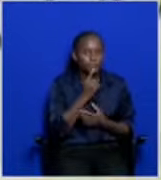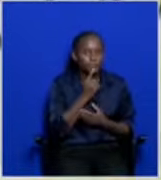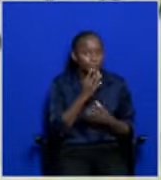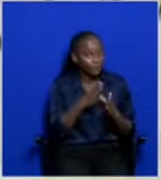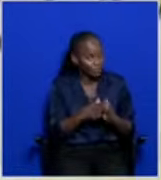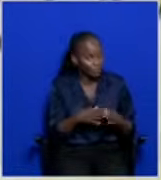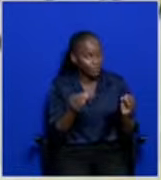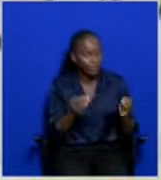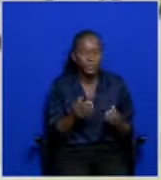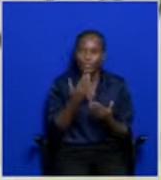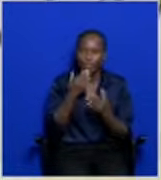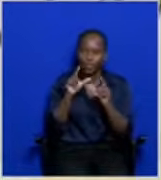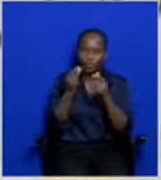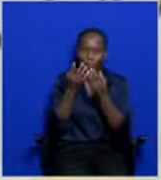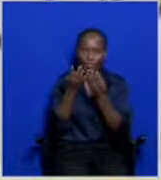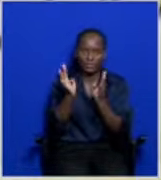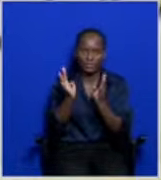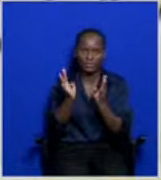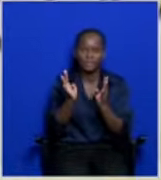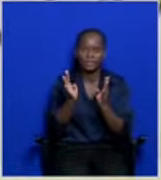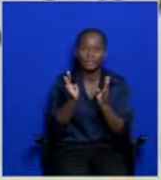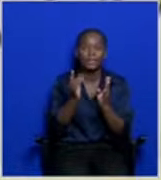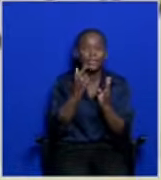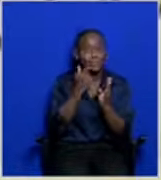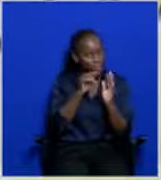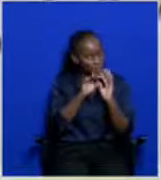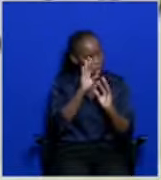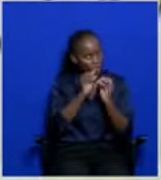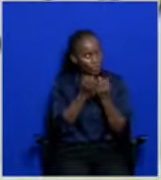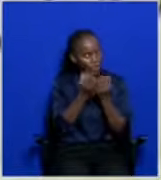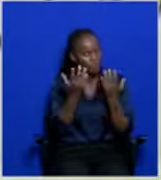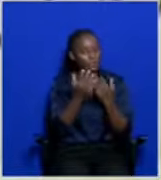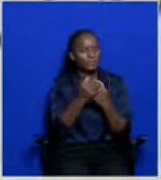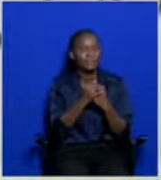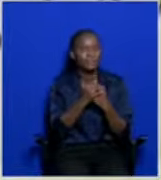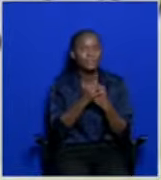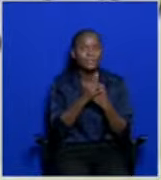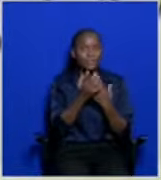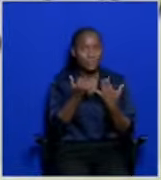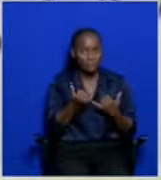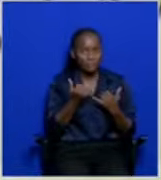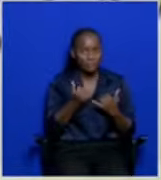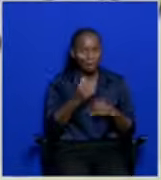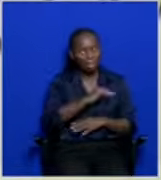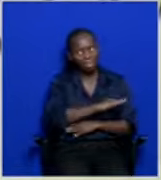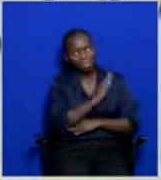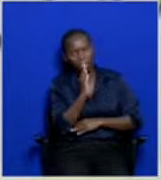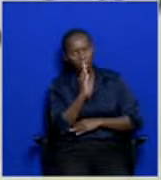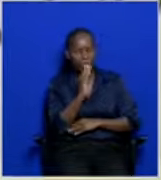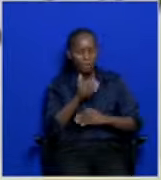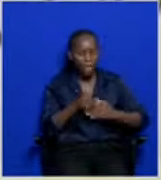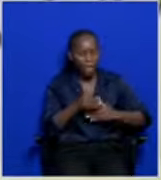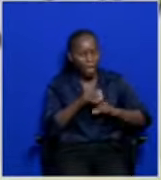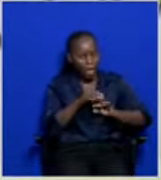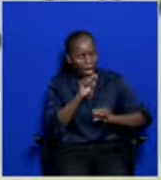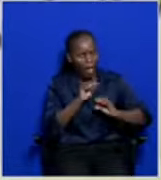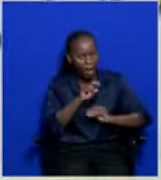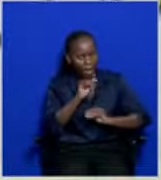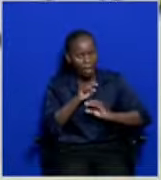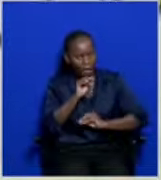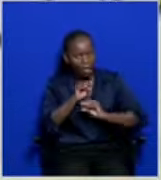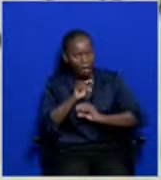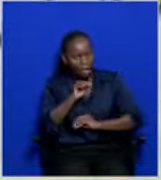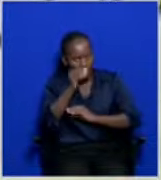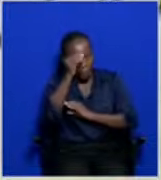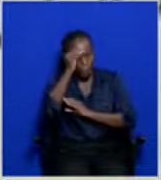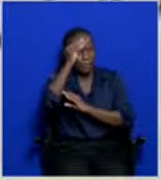I have learned a lot during the session. I hope to take what I have learned